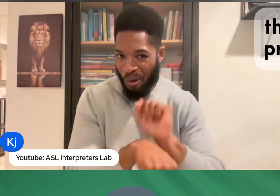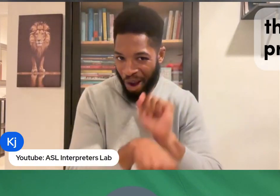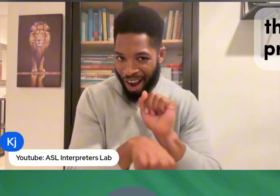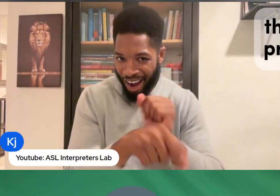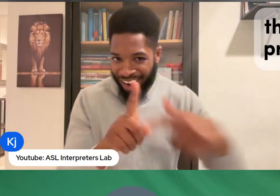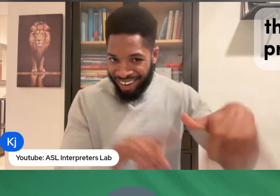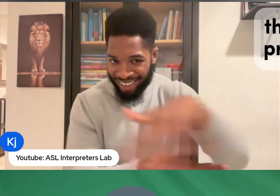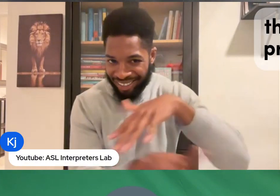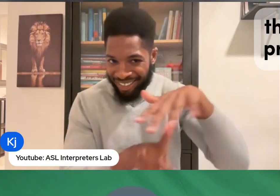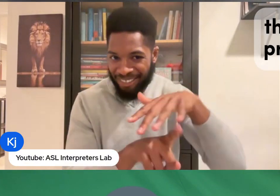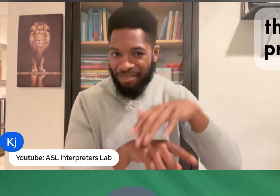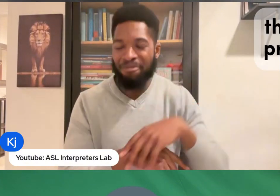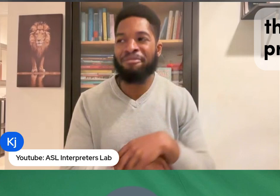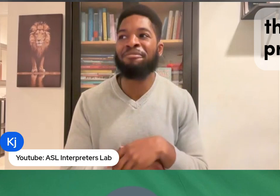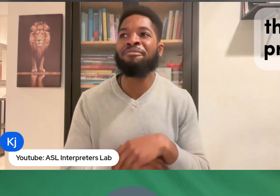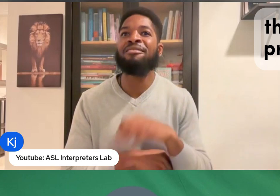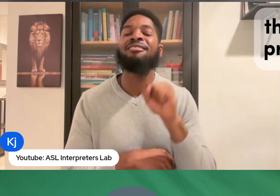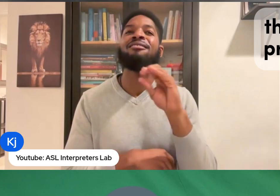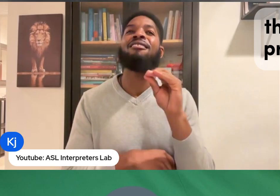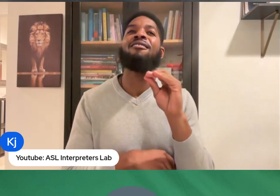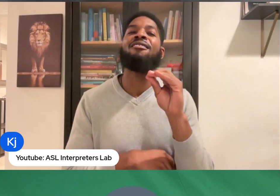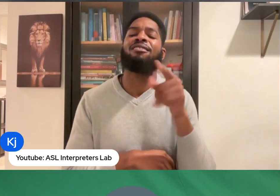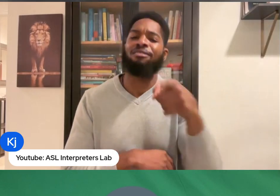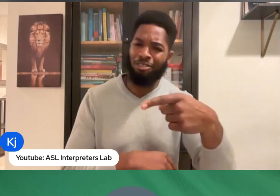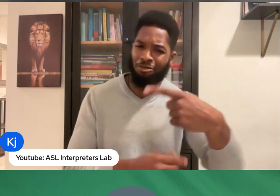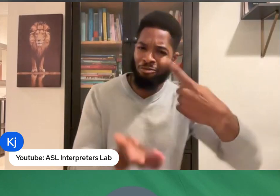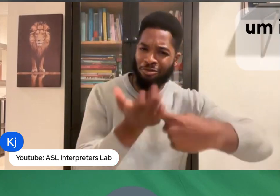boomer, probably a decision maker,